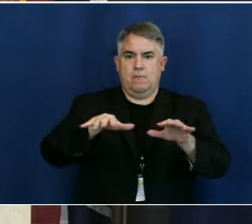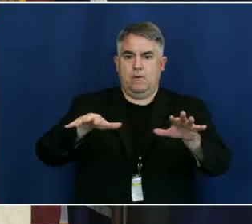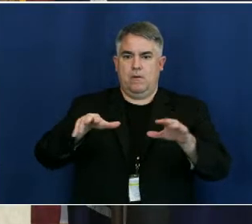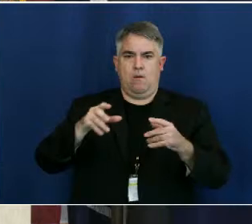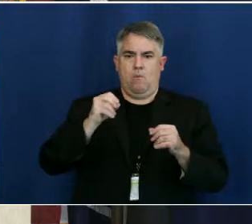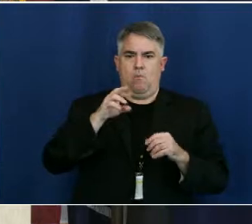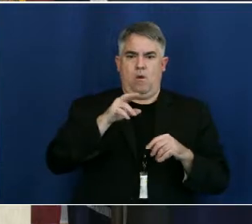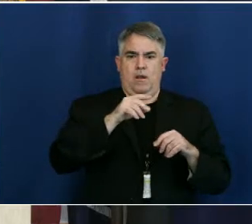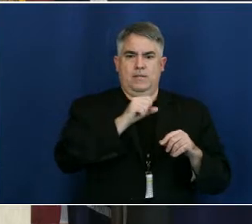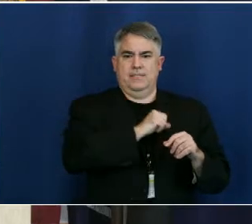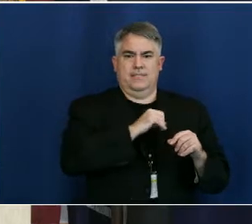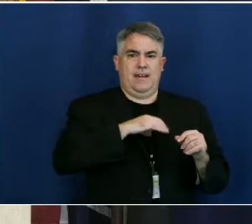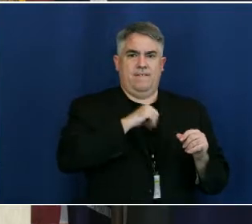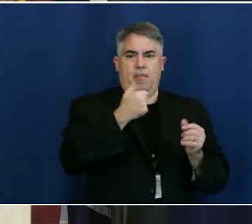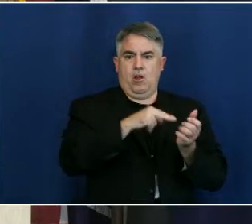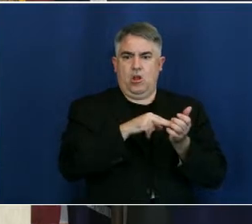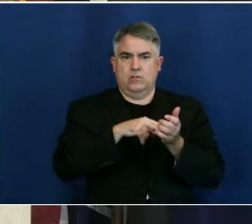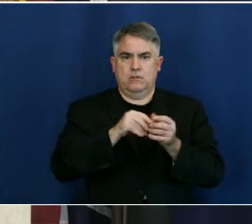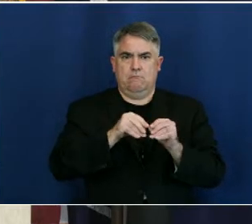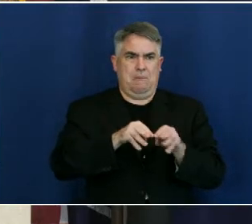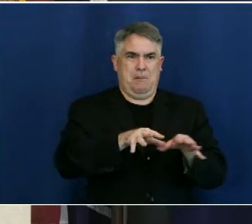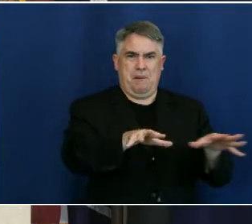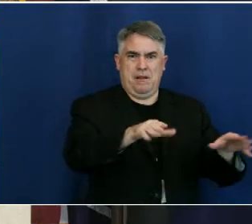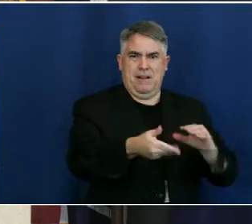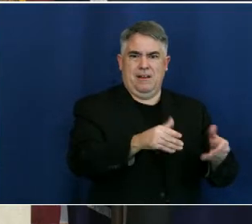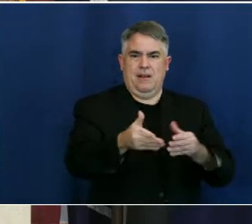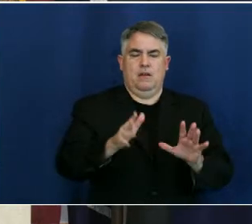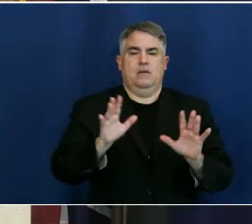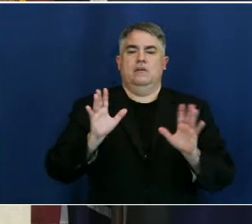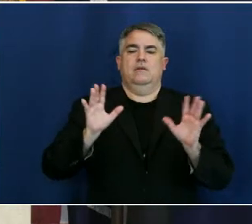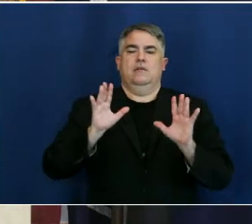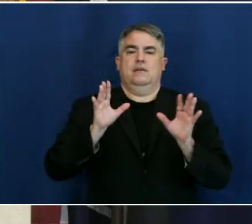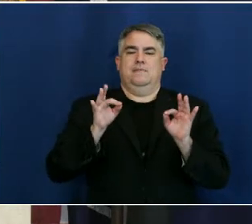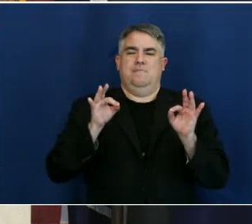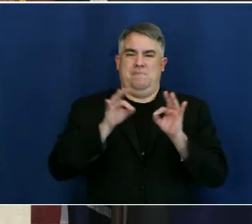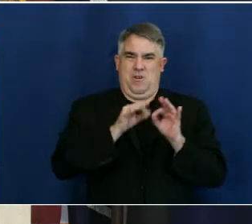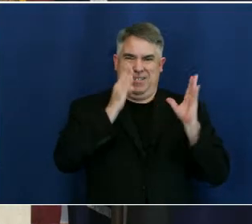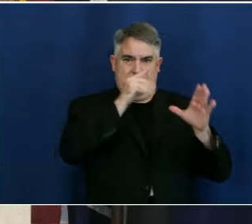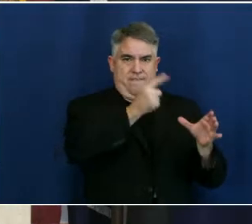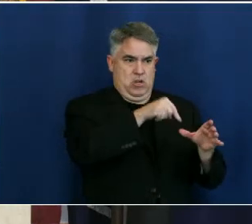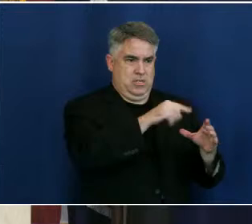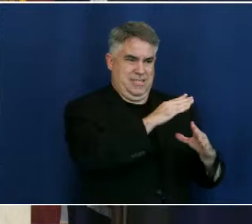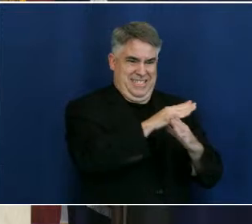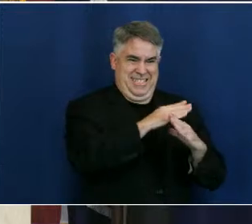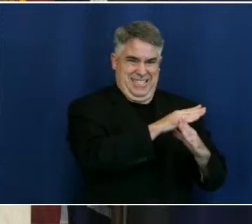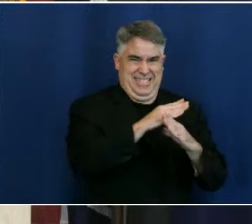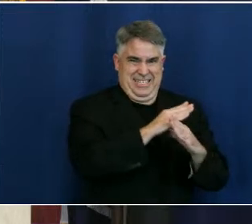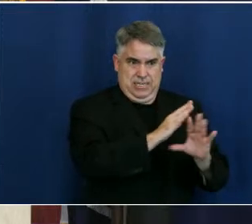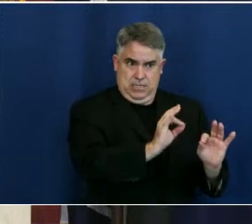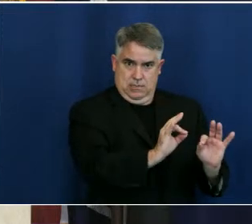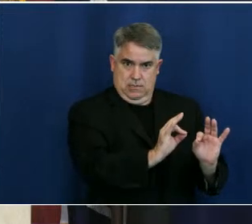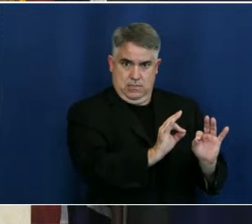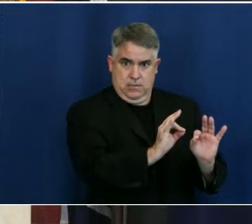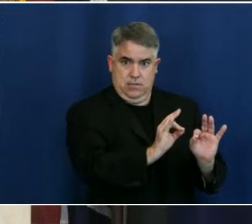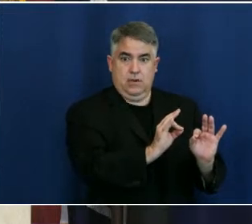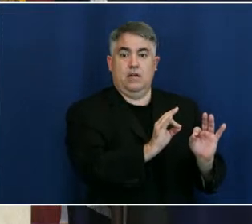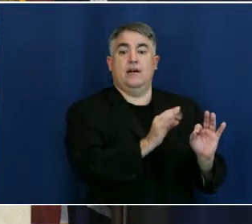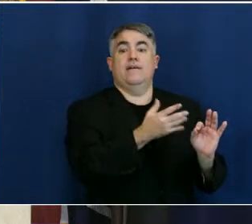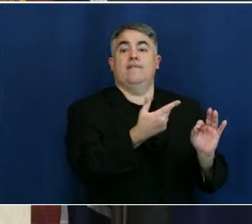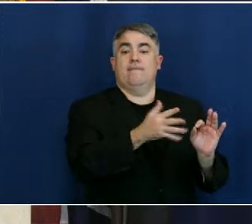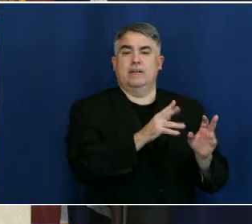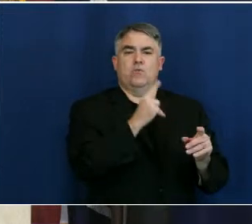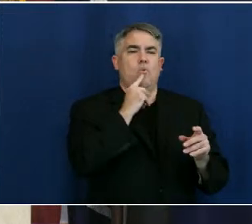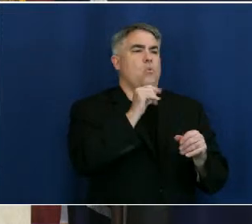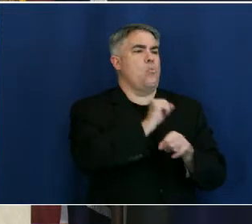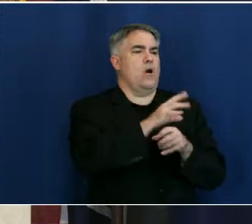with one positive case. So you start with healthcare workers. A part of that healthcare workers is people who can administer vaccines.